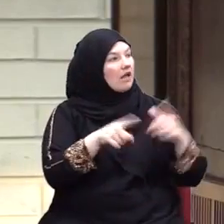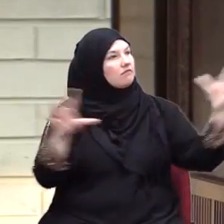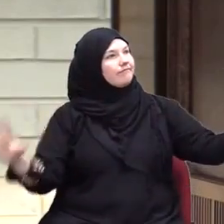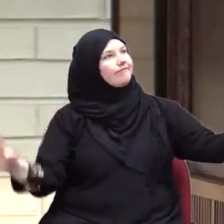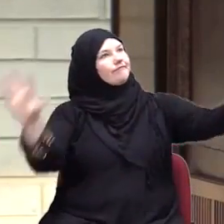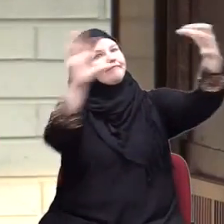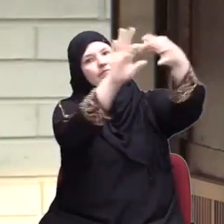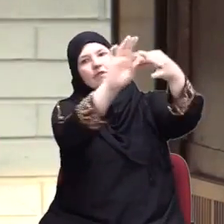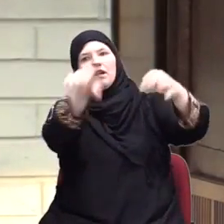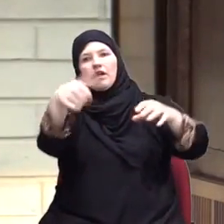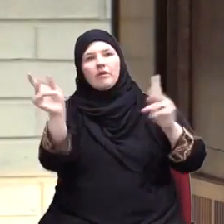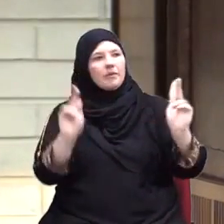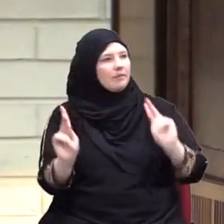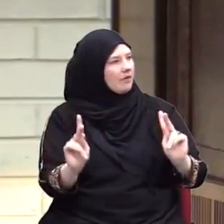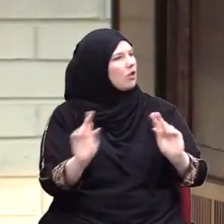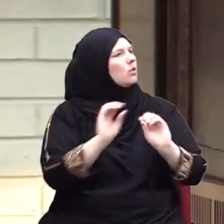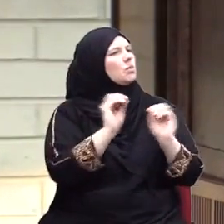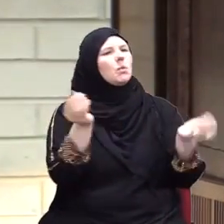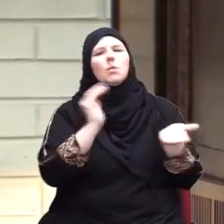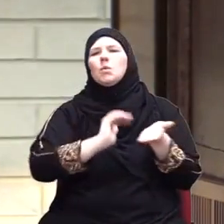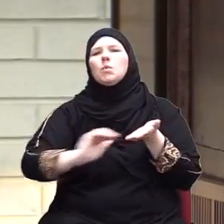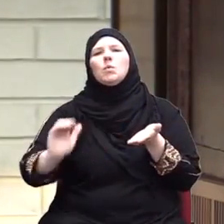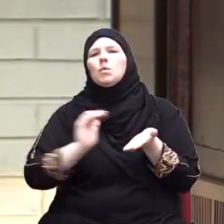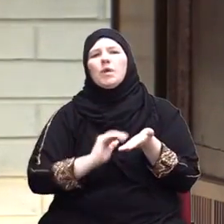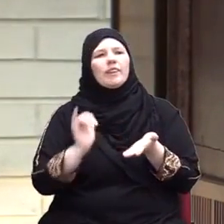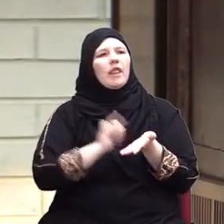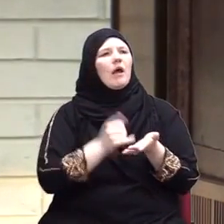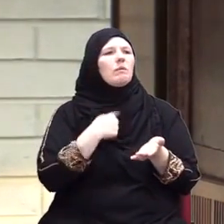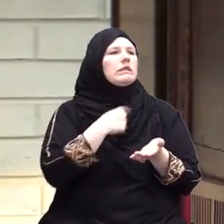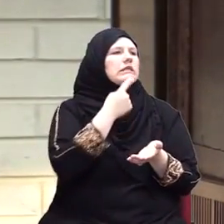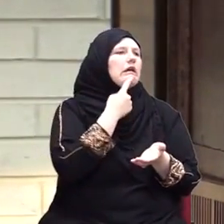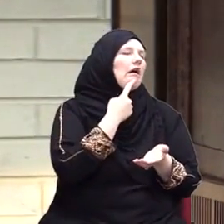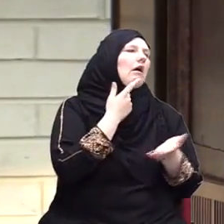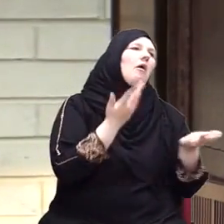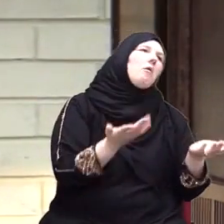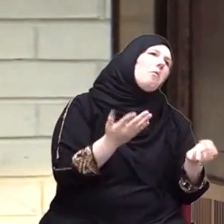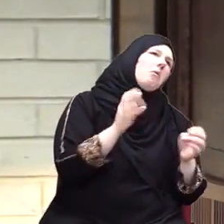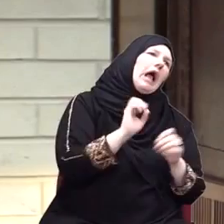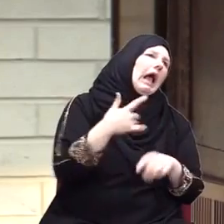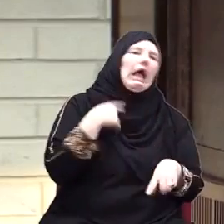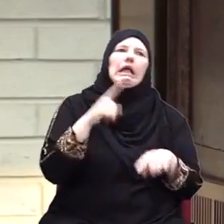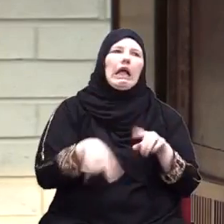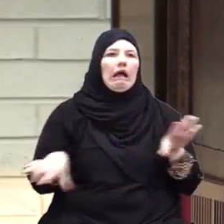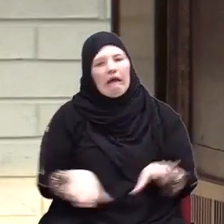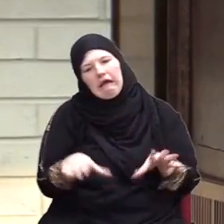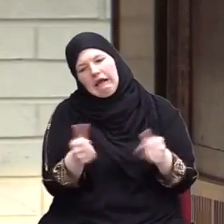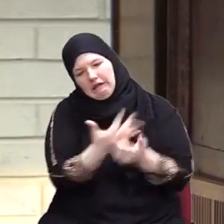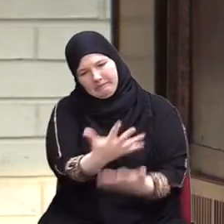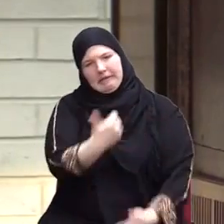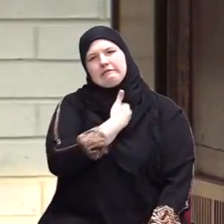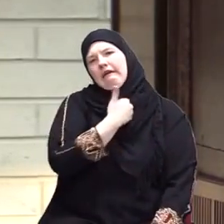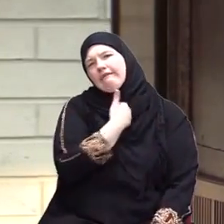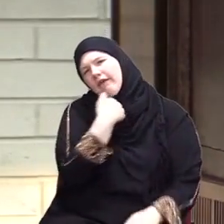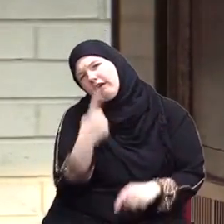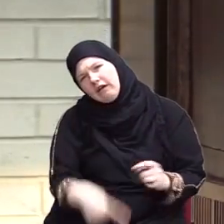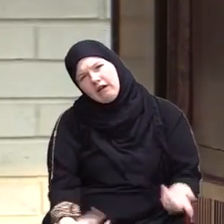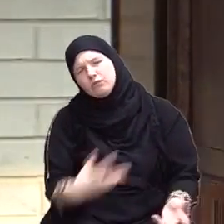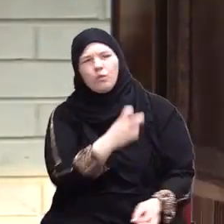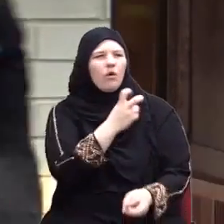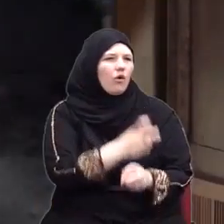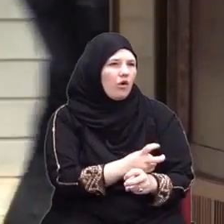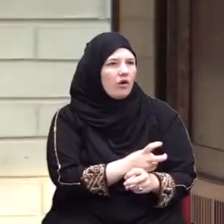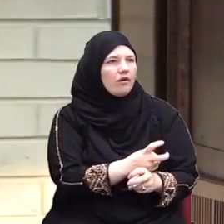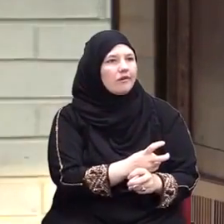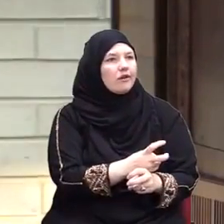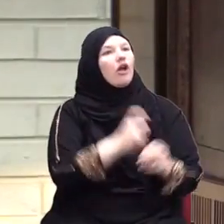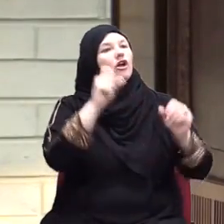there is no excuse that we leave these categories to die in the midst of a Muslim